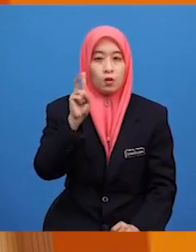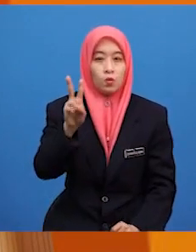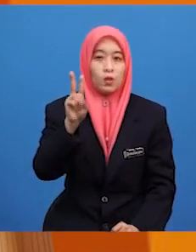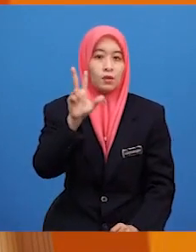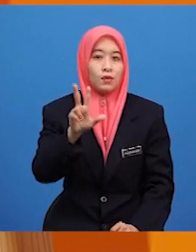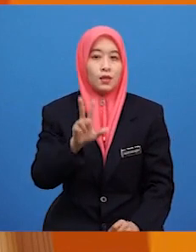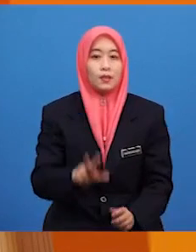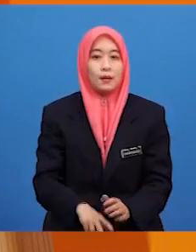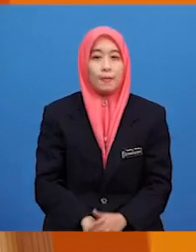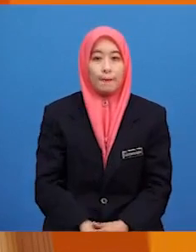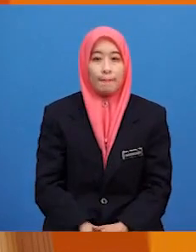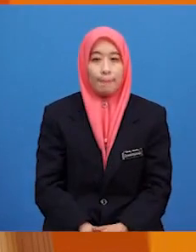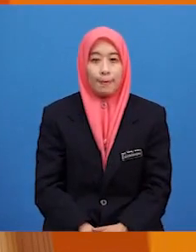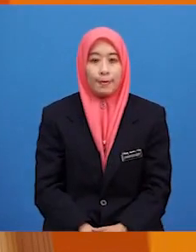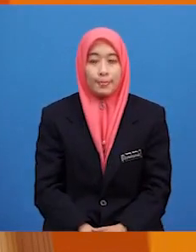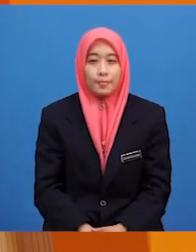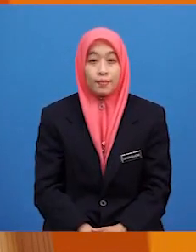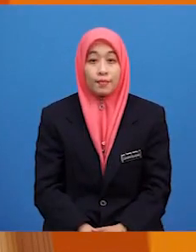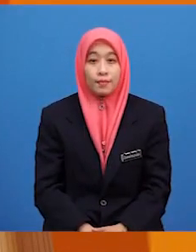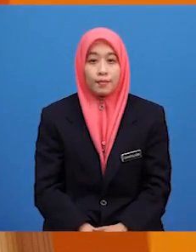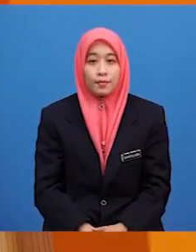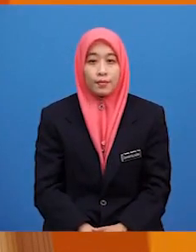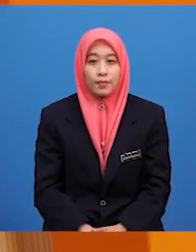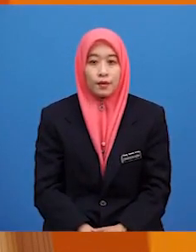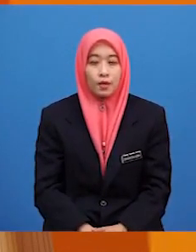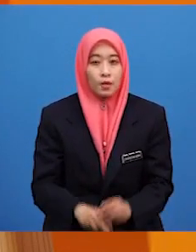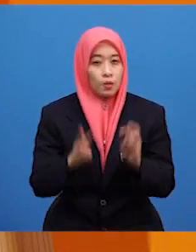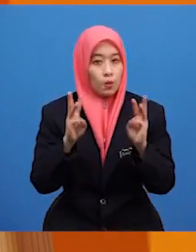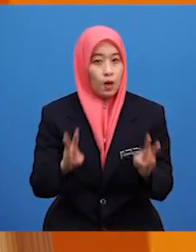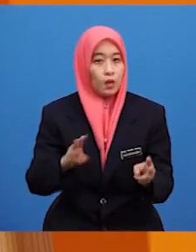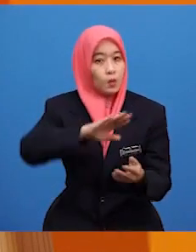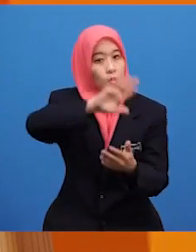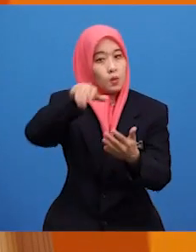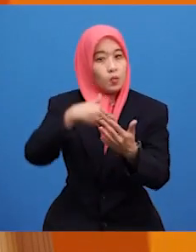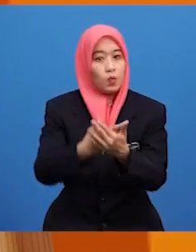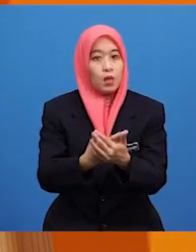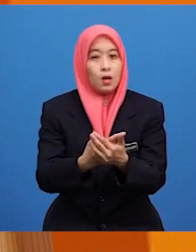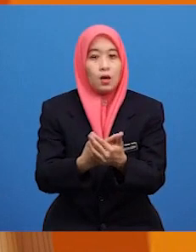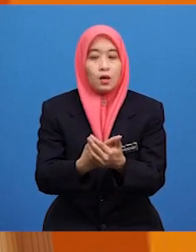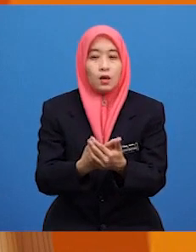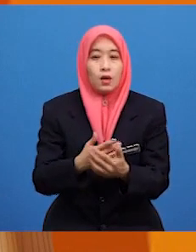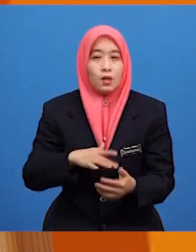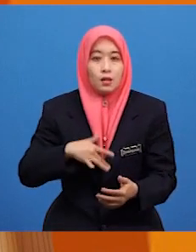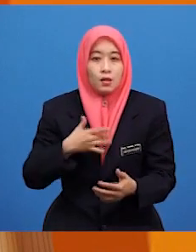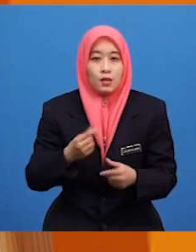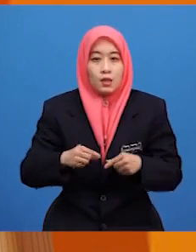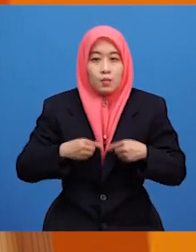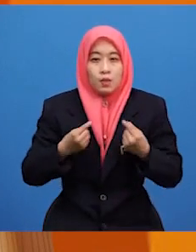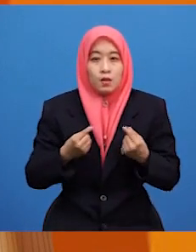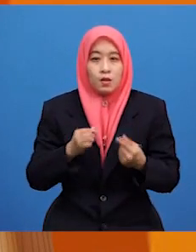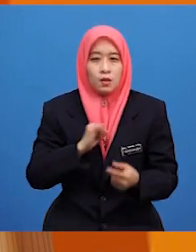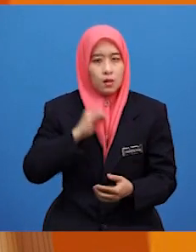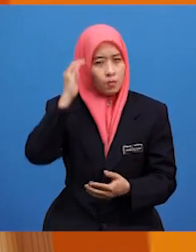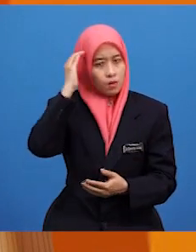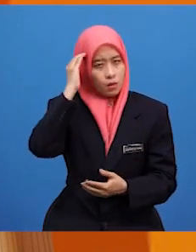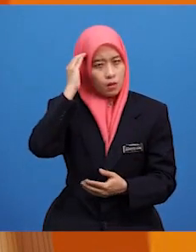1, 2, and 3. Well, it looks like all of us are having a great time here now. I'm thinking,